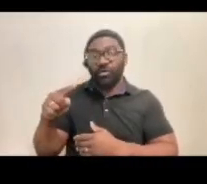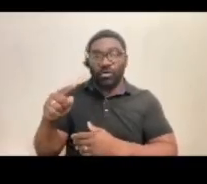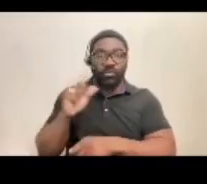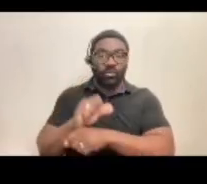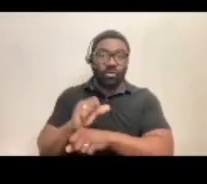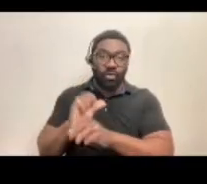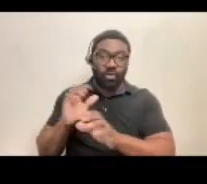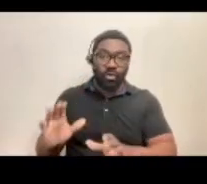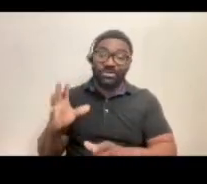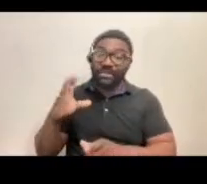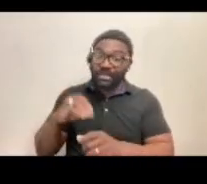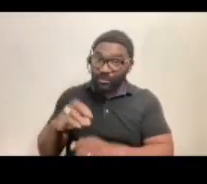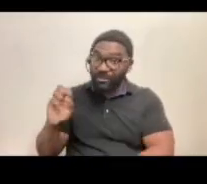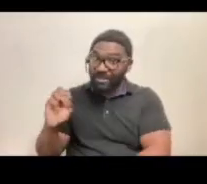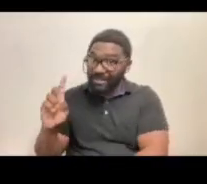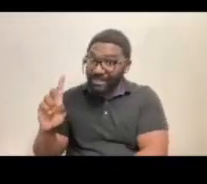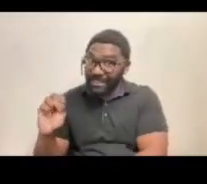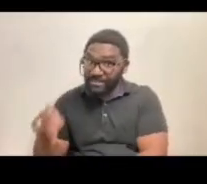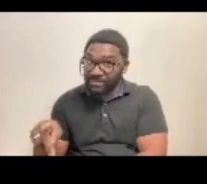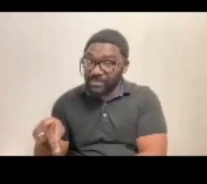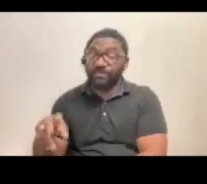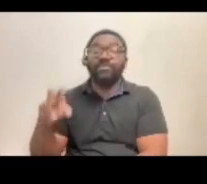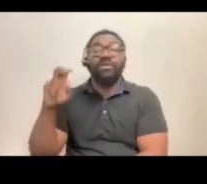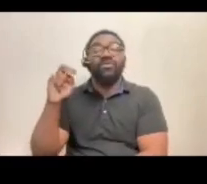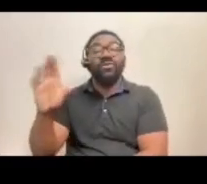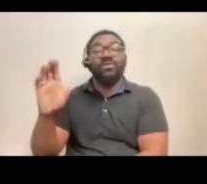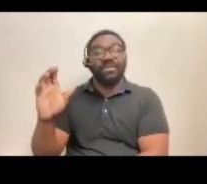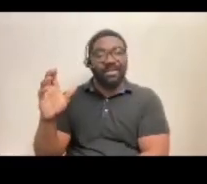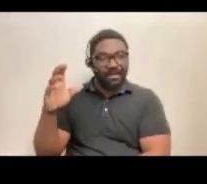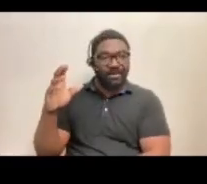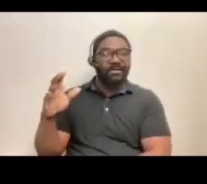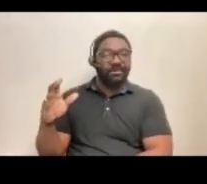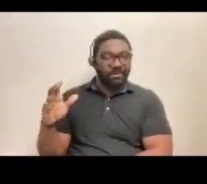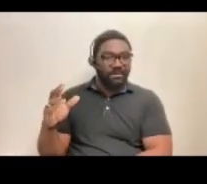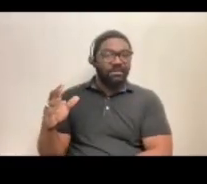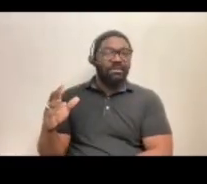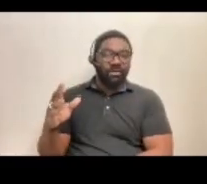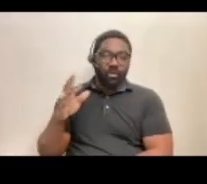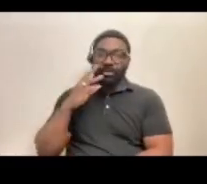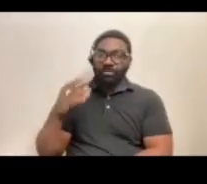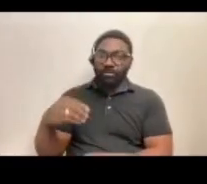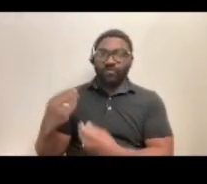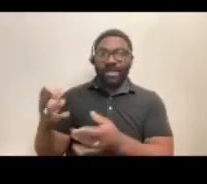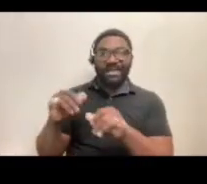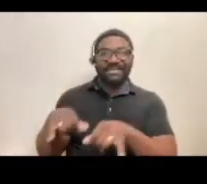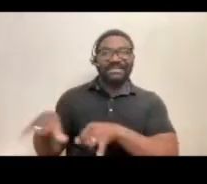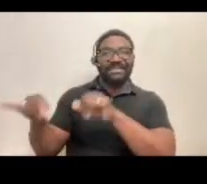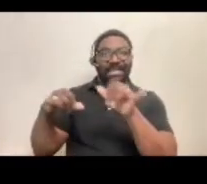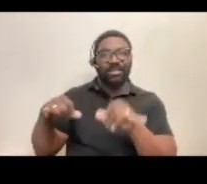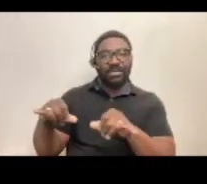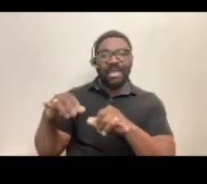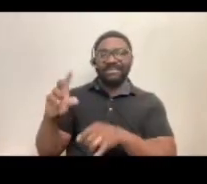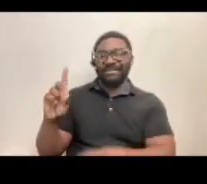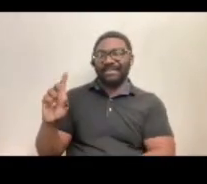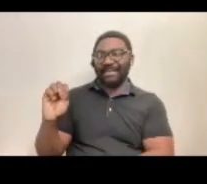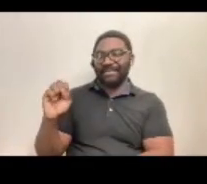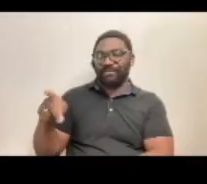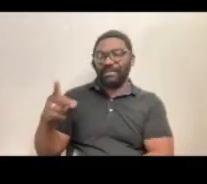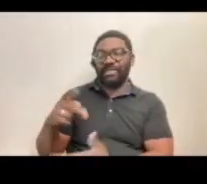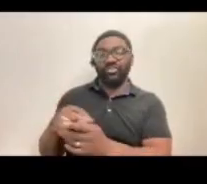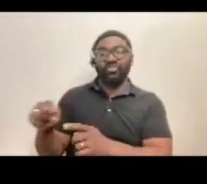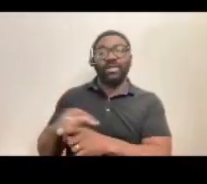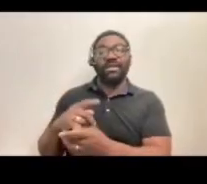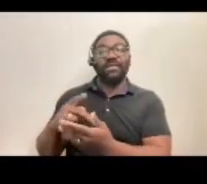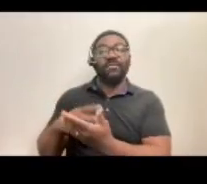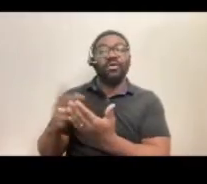DSPs. North Carolina, featured in our webinar today, is providing standardized initial DSP training through